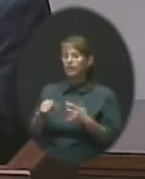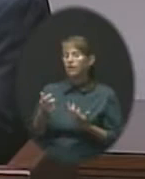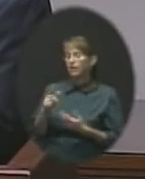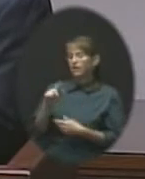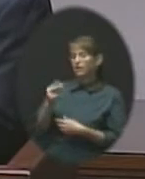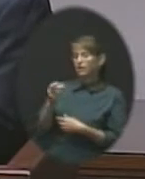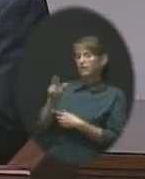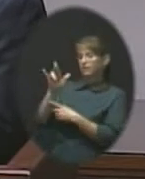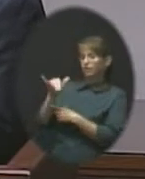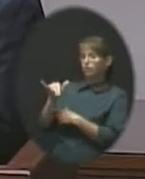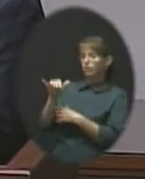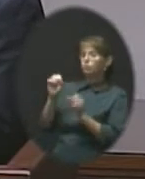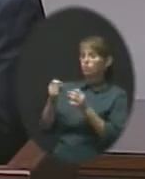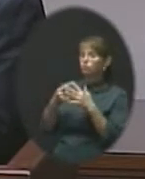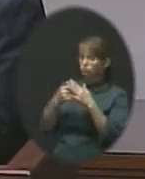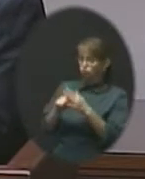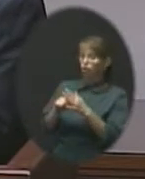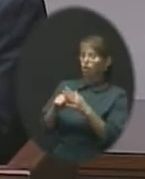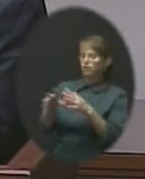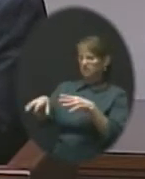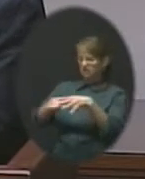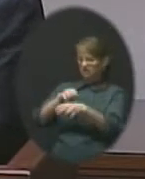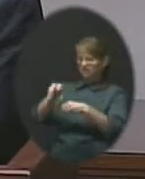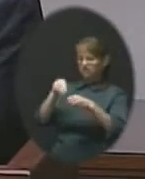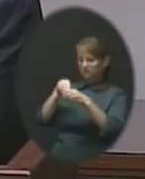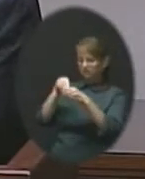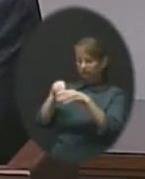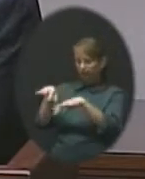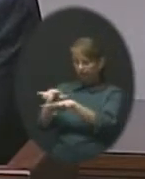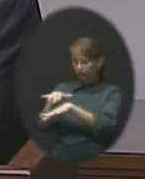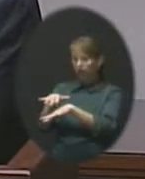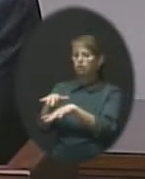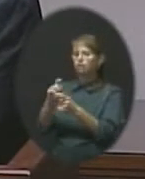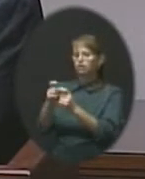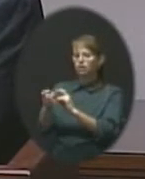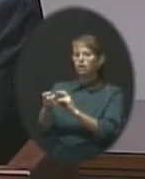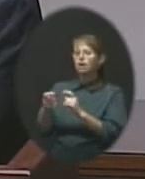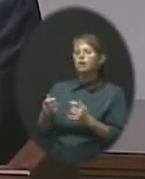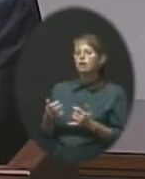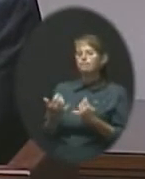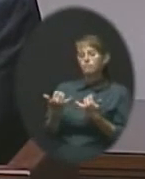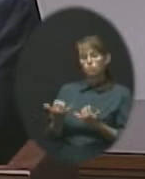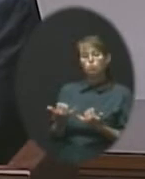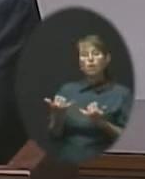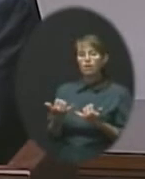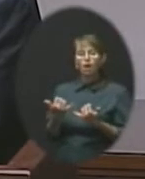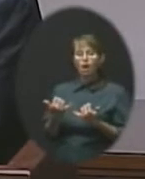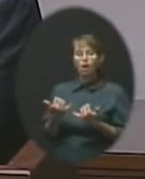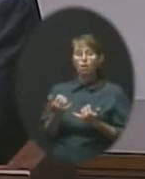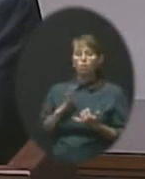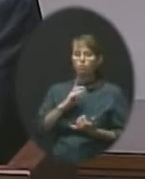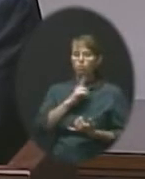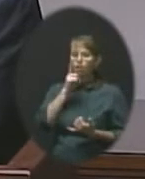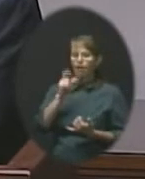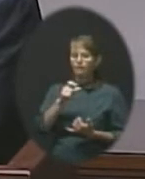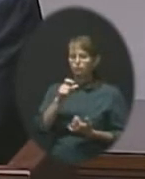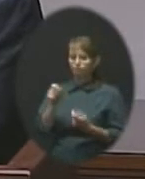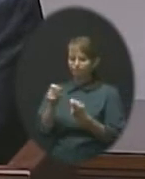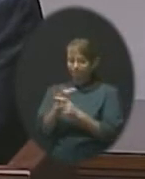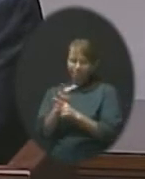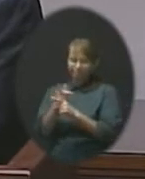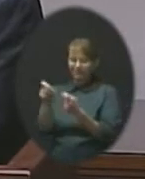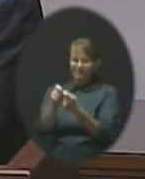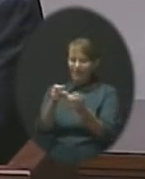So you're absolutely correct. This evening, I don't think the board has to decide the exact plan, but there are things we could immediately start doing